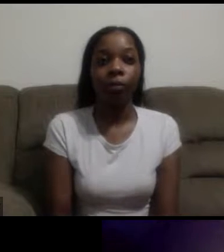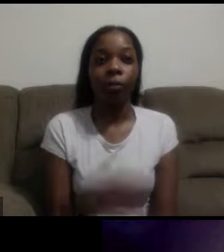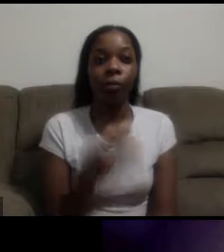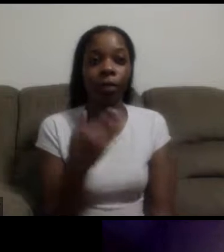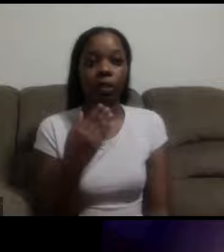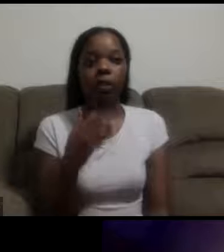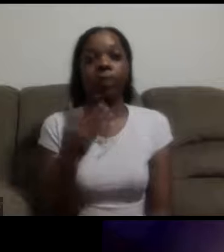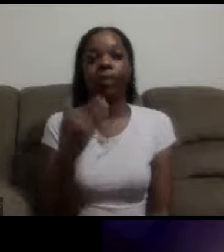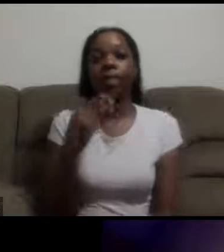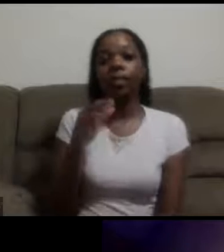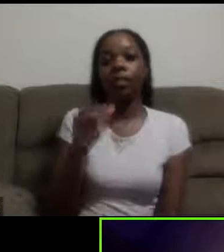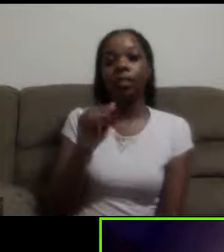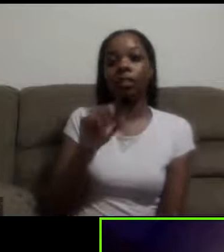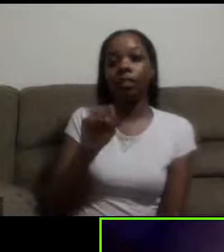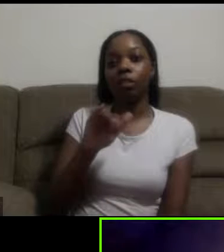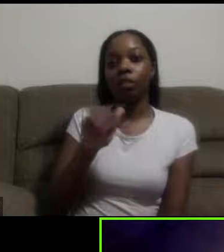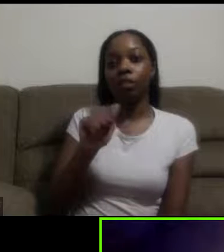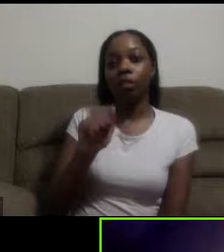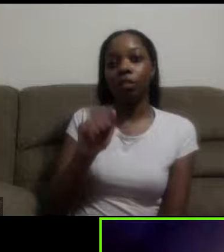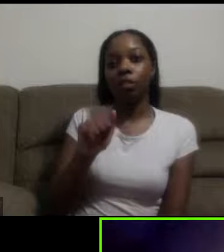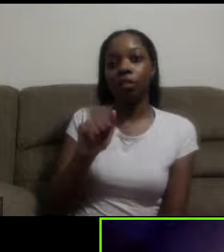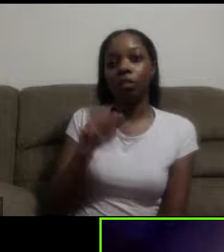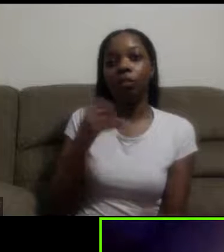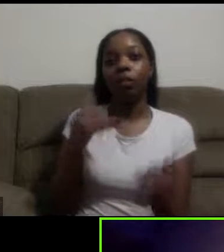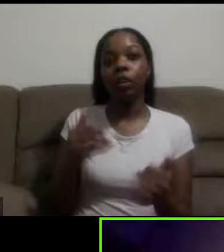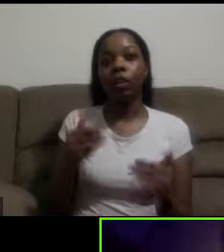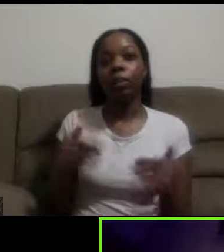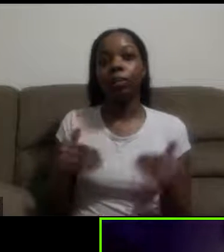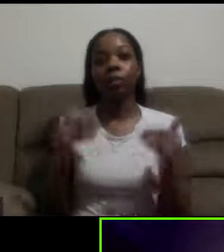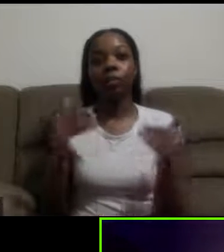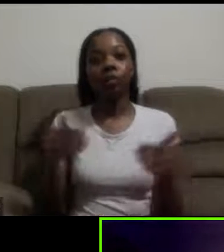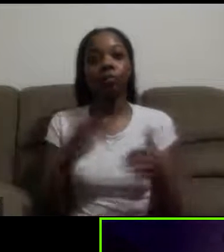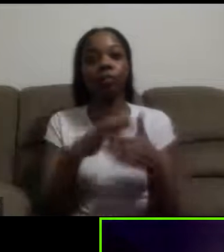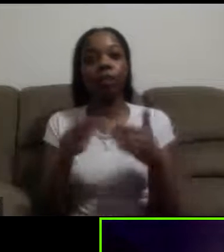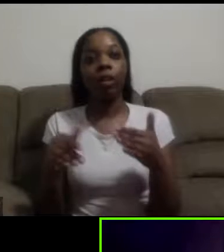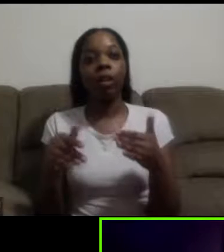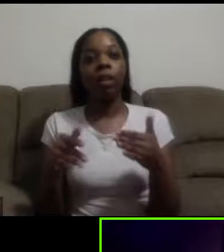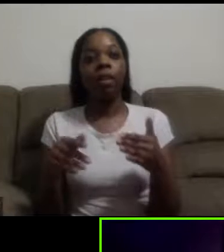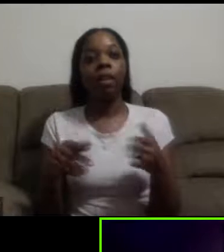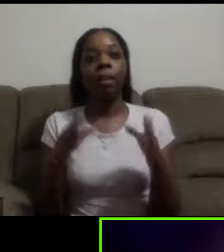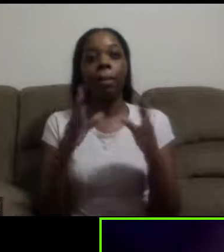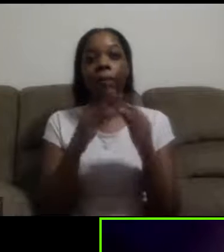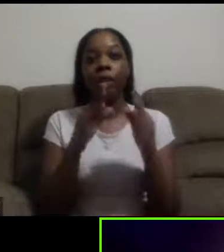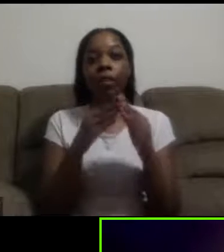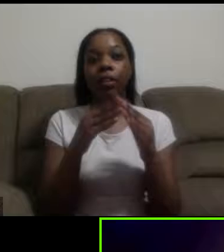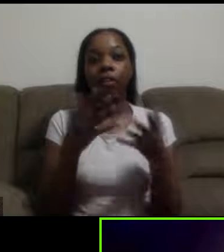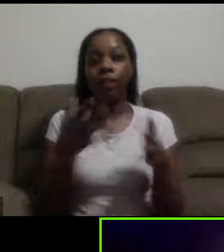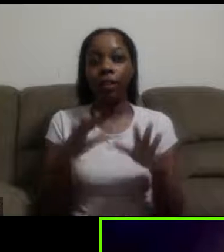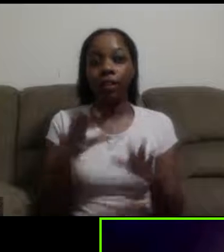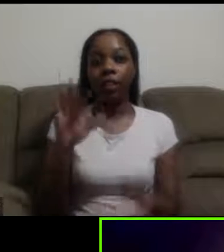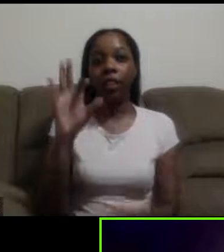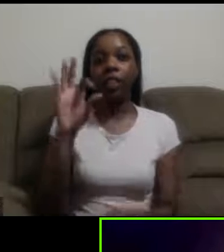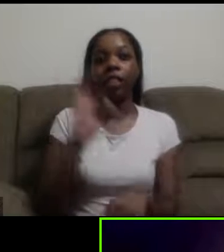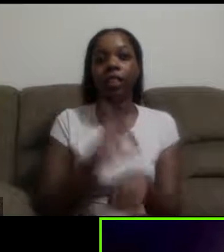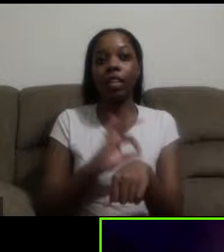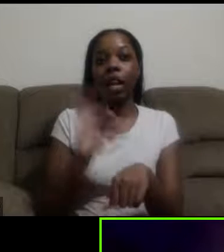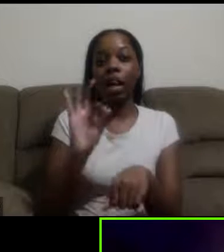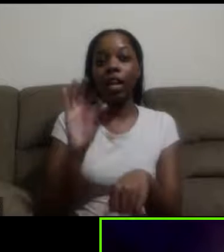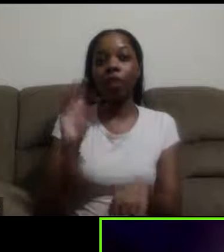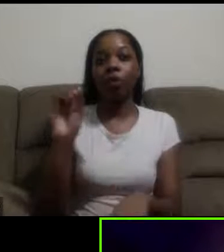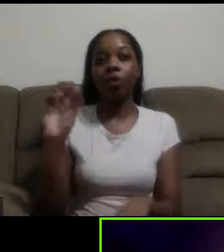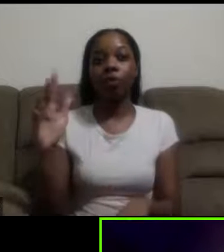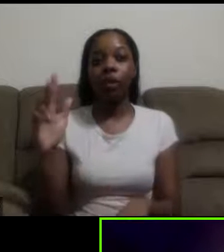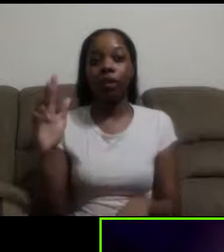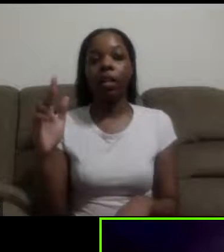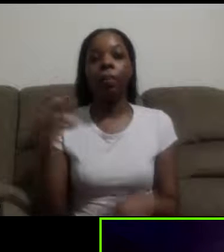Thanks, Asia. Now we'll move into adjournment. I adjourn this meeting at 9:03. So thank you for everybody for taking